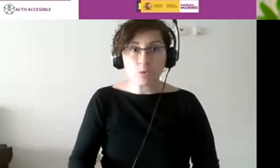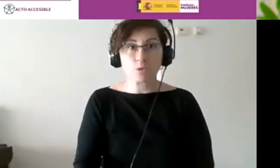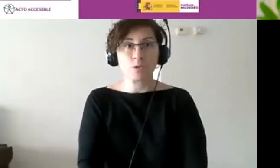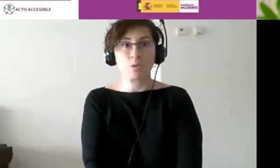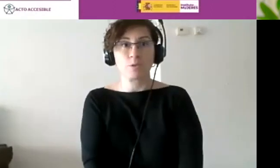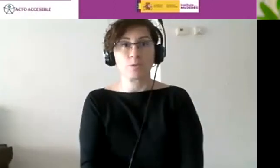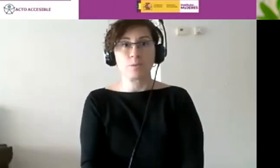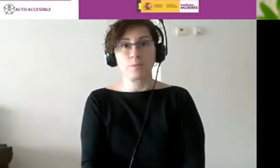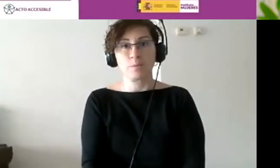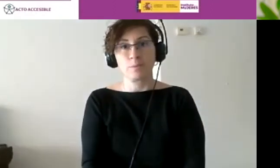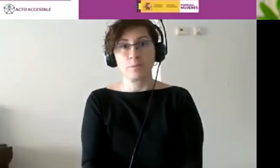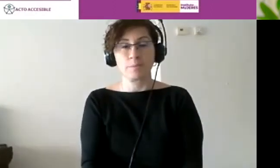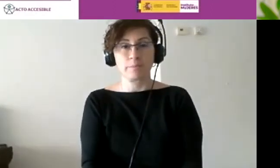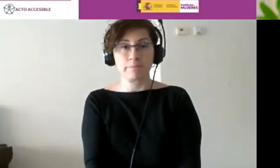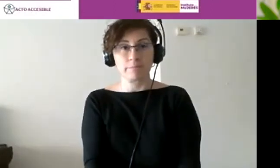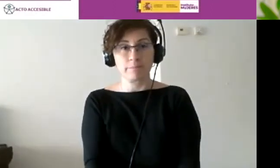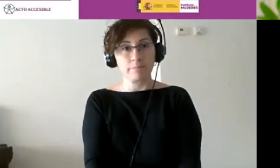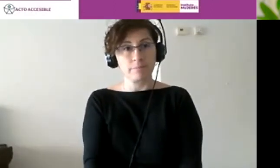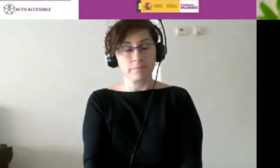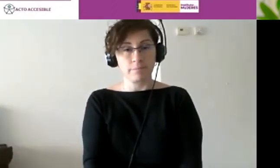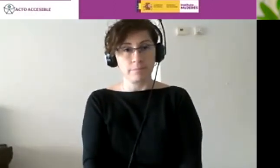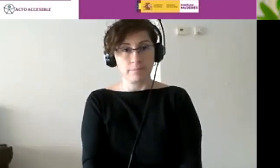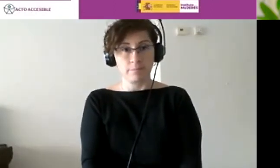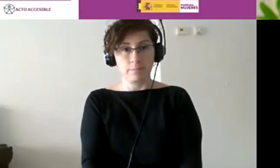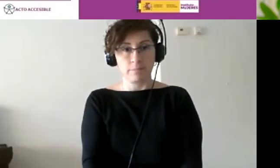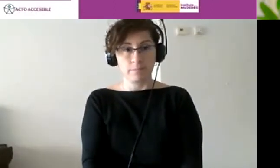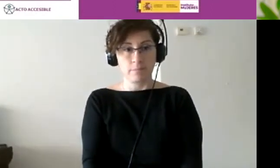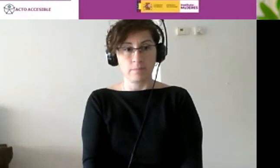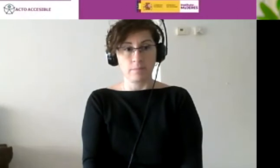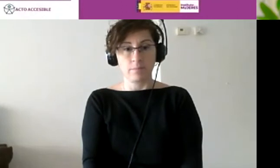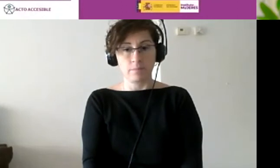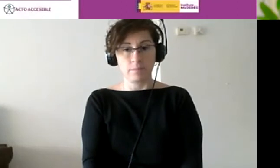refugees. Gunda Asha is their president. We're listening to you, Gunda.